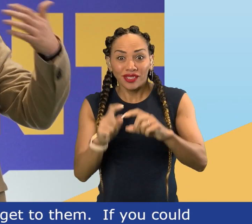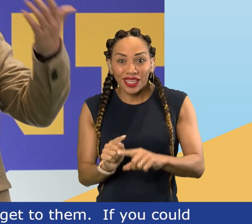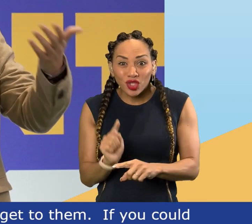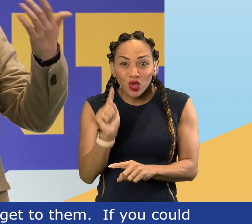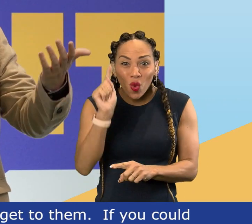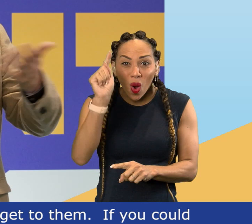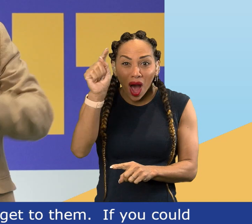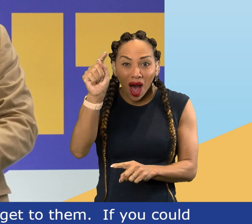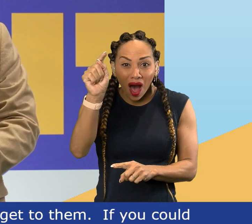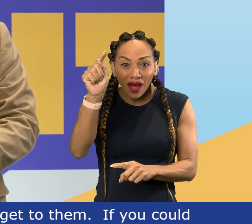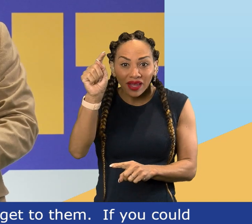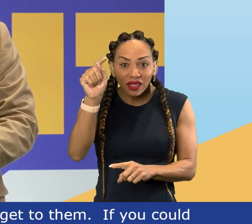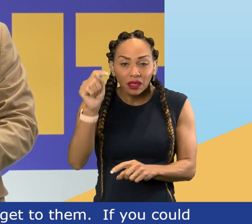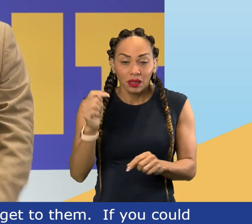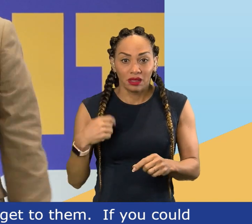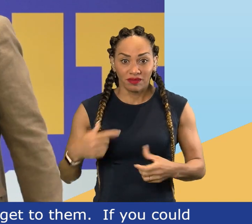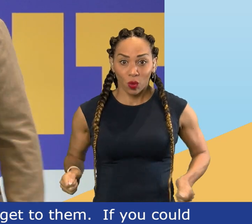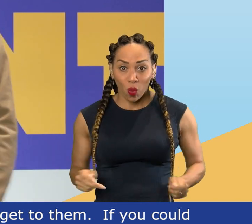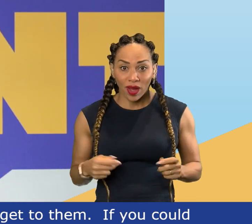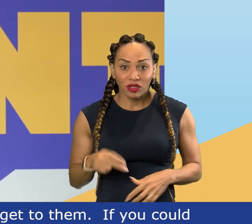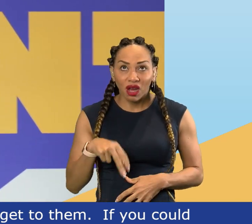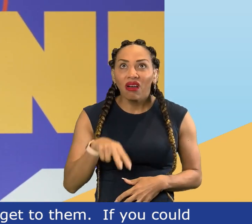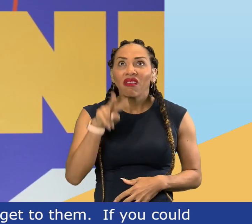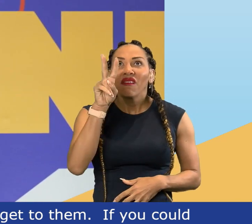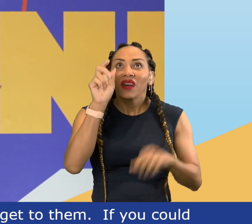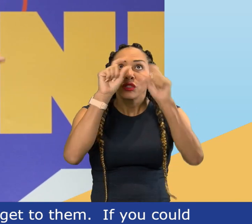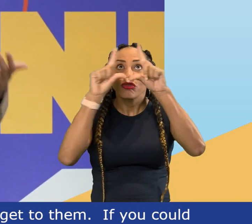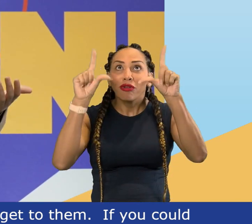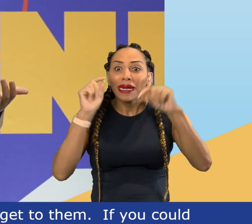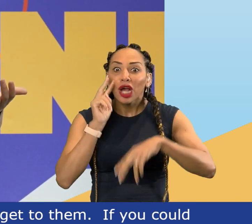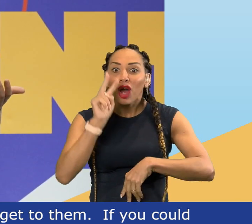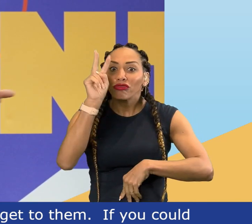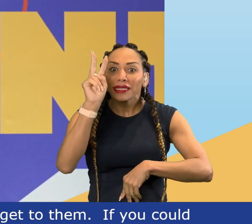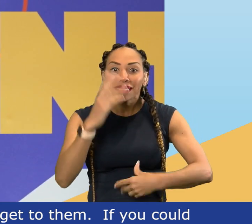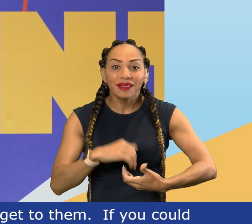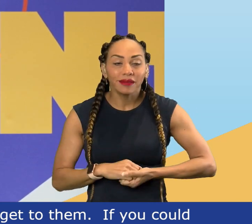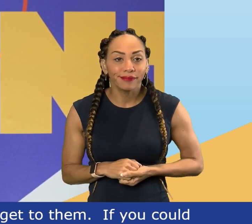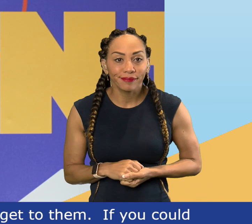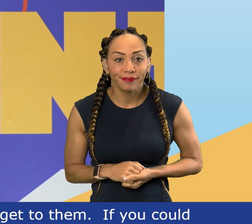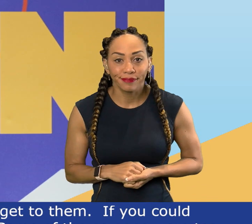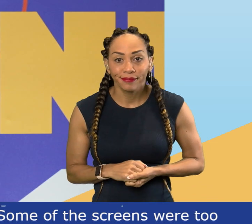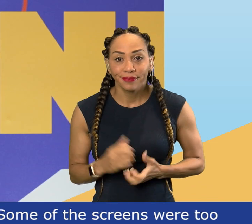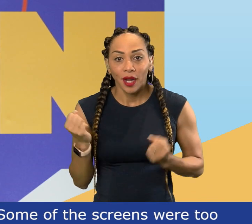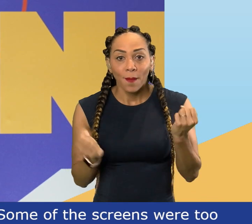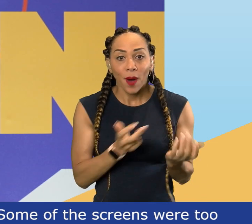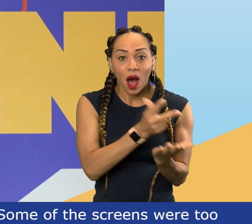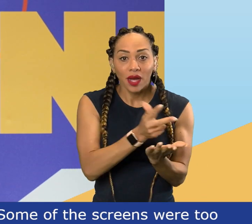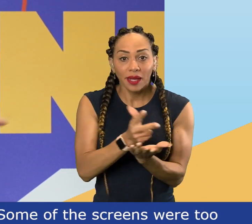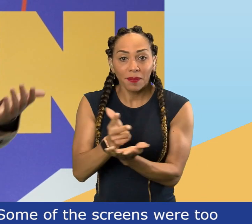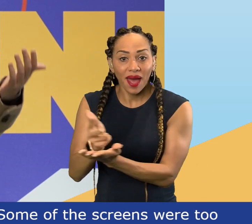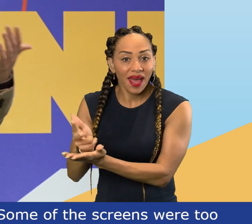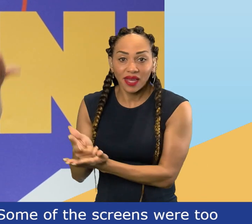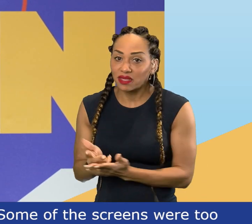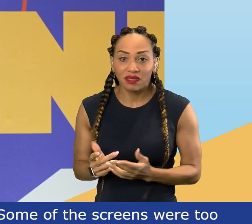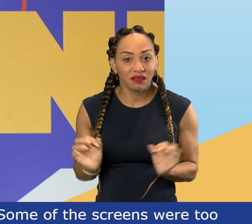too high to see or operate if you were in a wheelchair. Aside from that, the parking bays were just regular-sized bays. There was no cross-hatching,